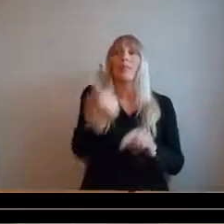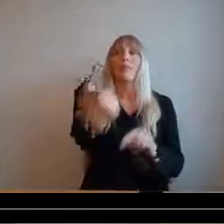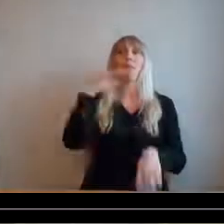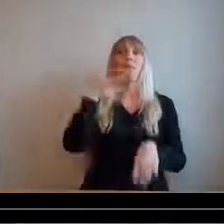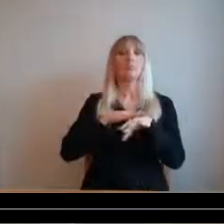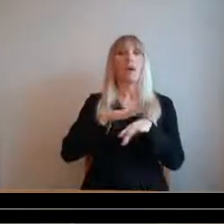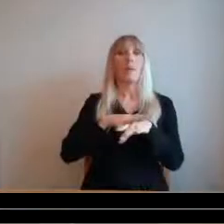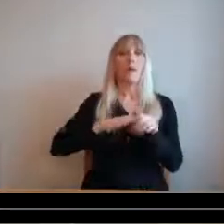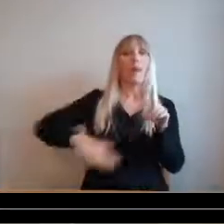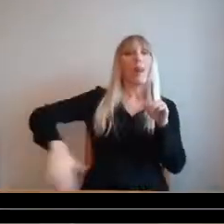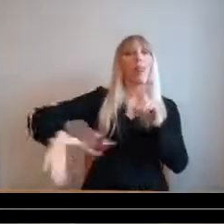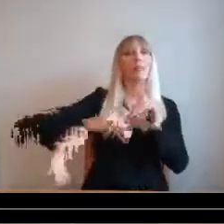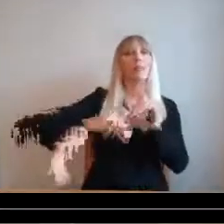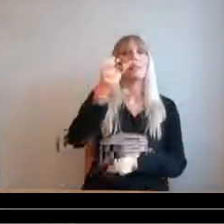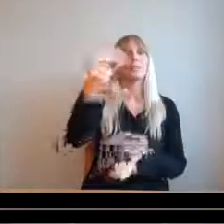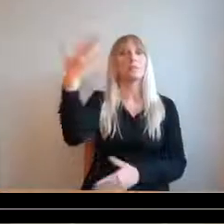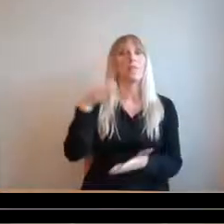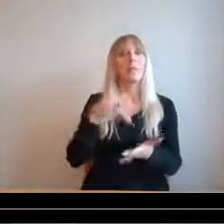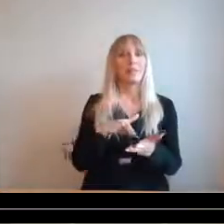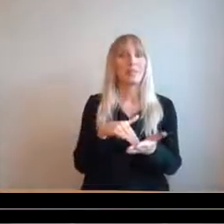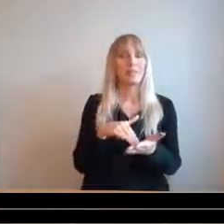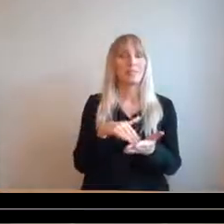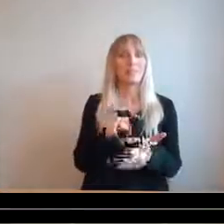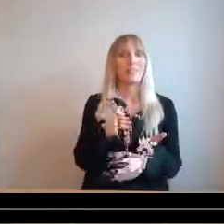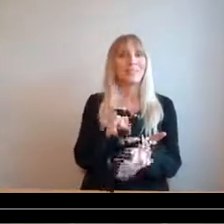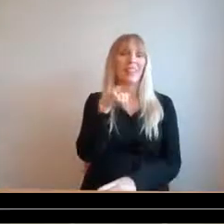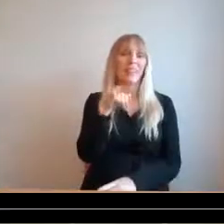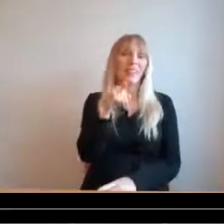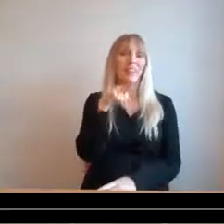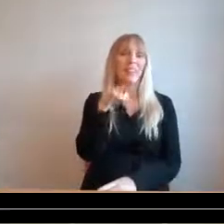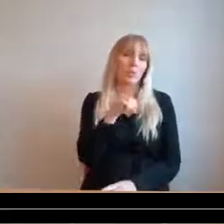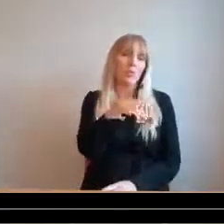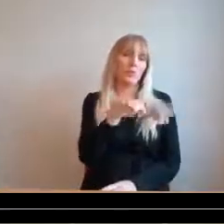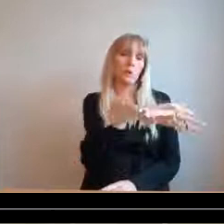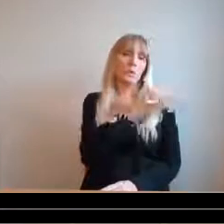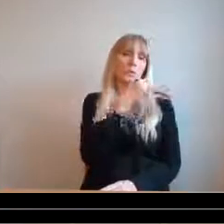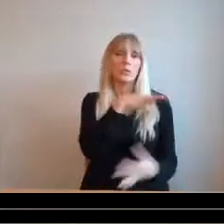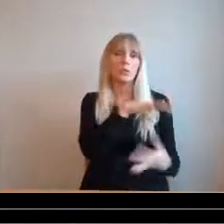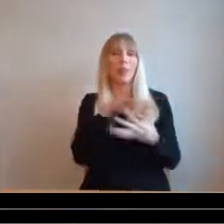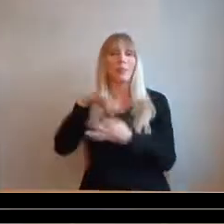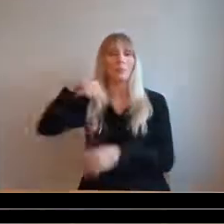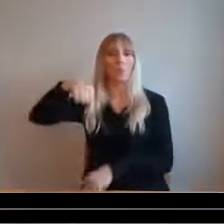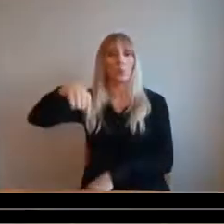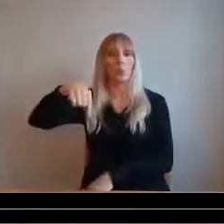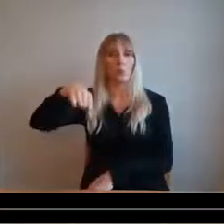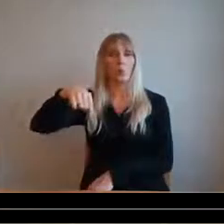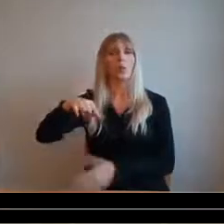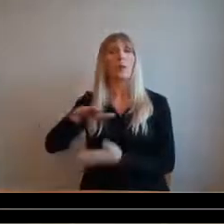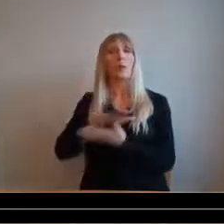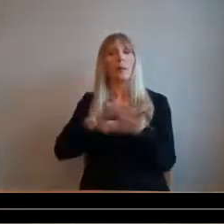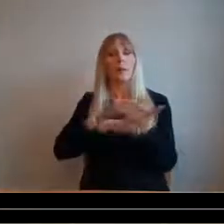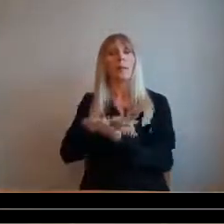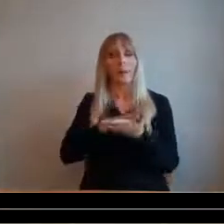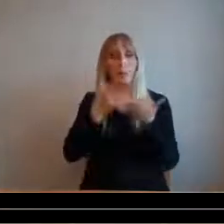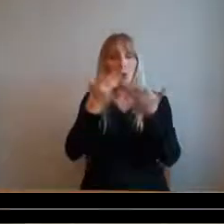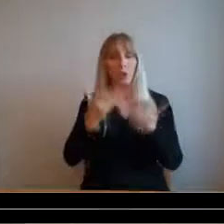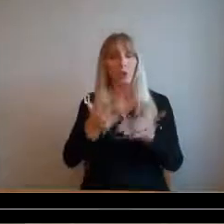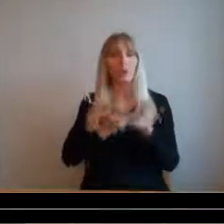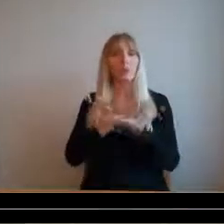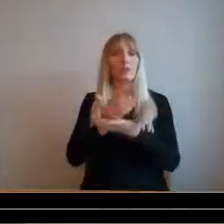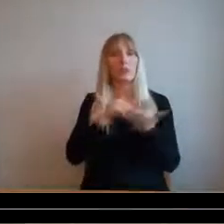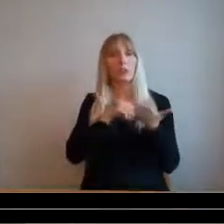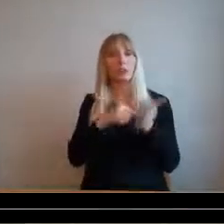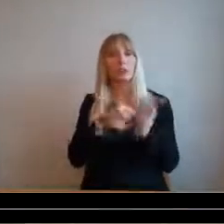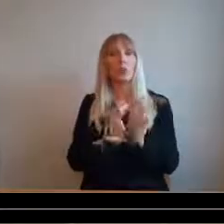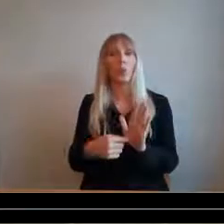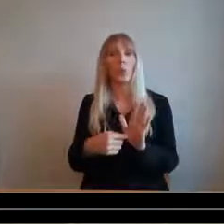think that's most probably what this is about, so that we are in this current consultation showing